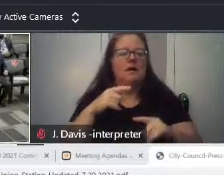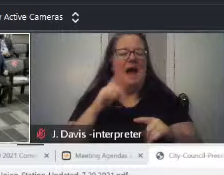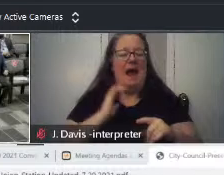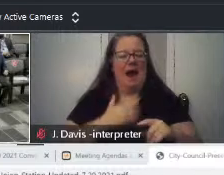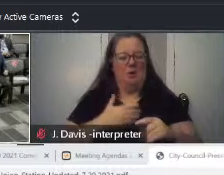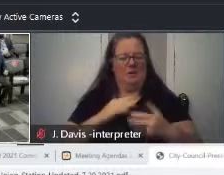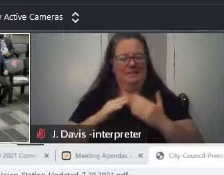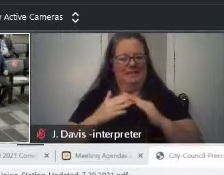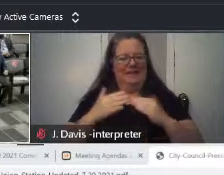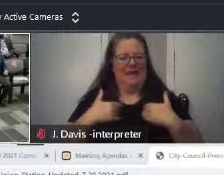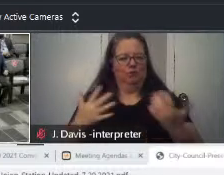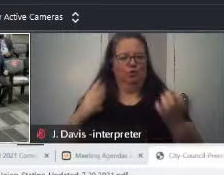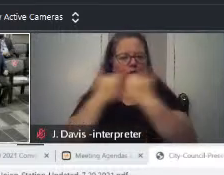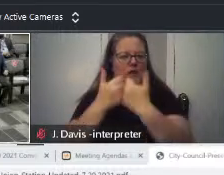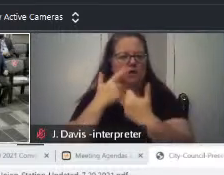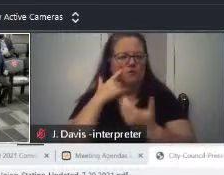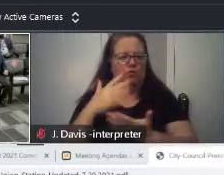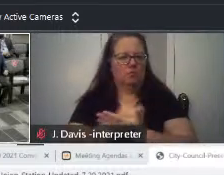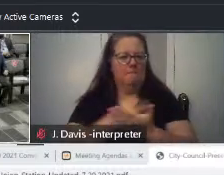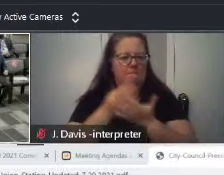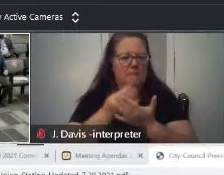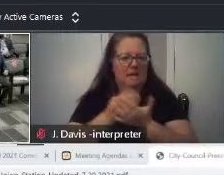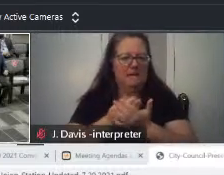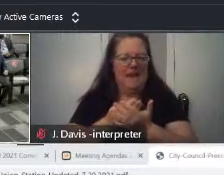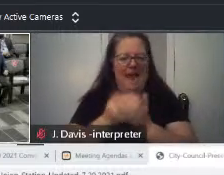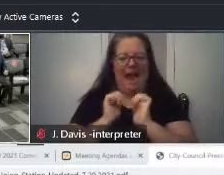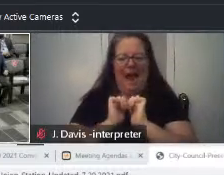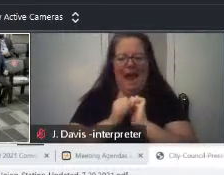on the front end, I'm asking that